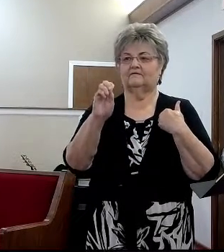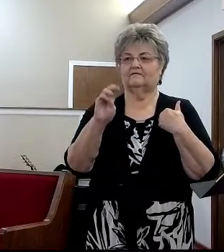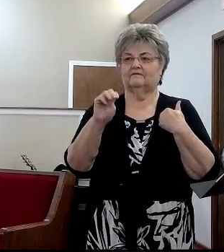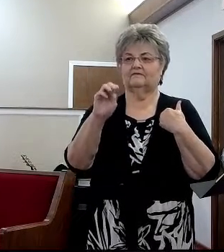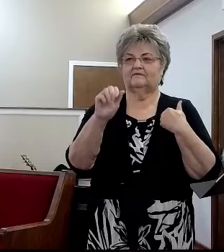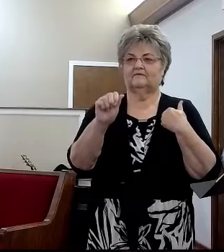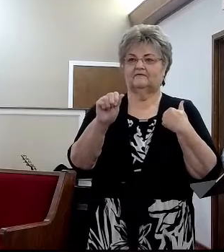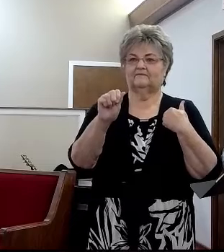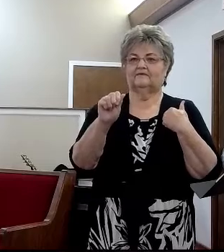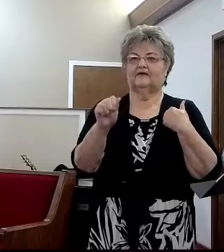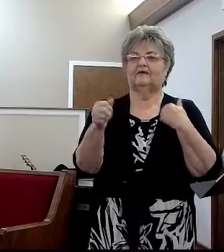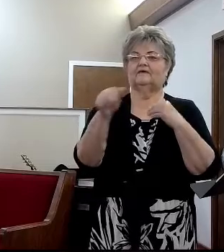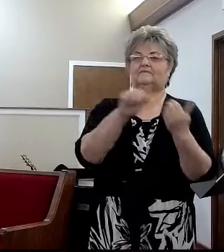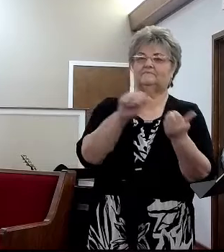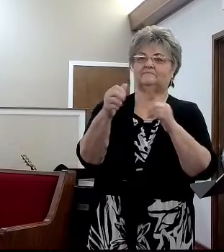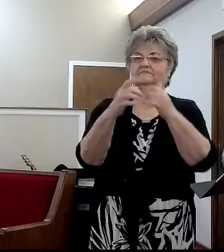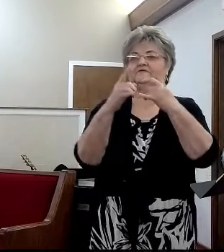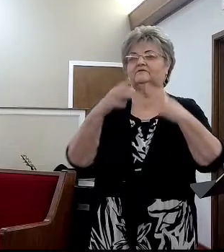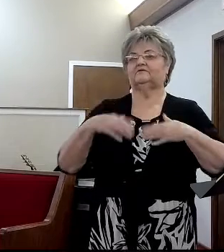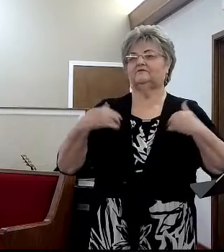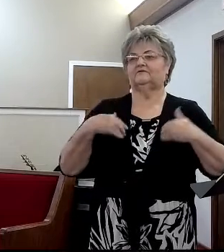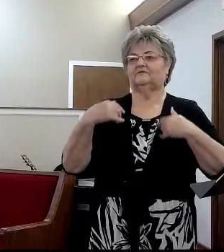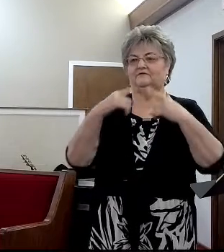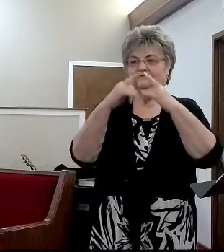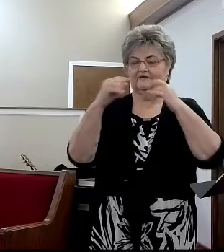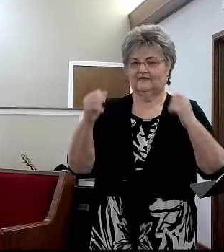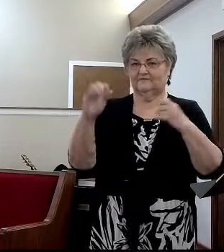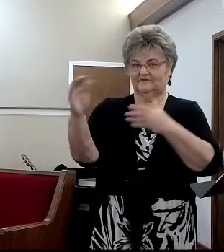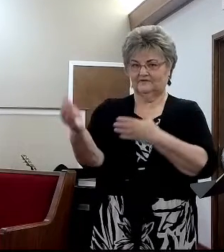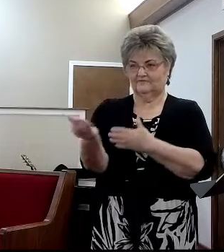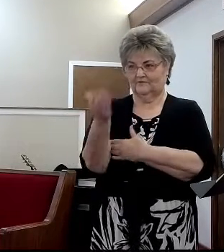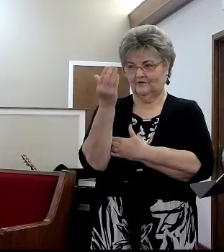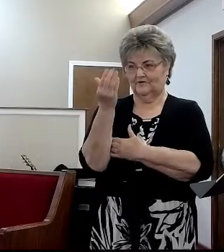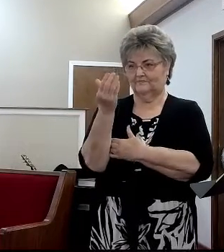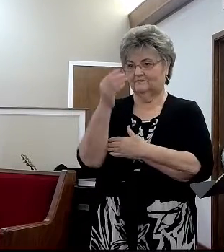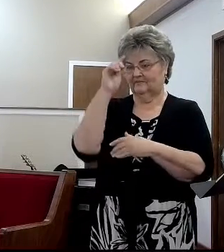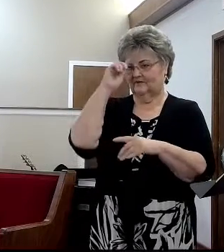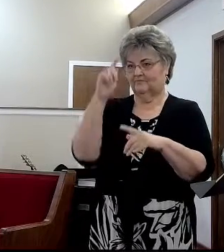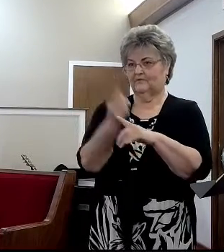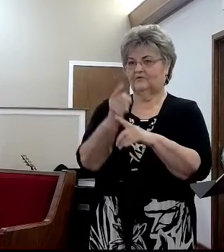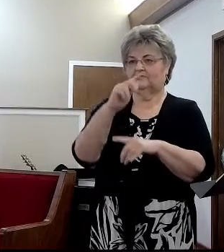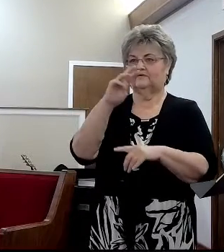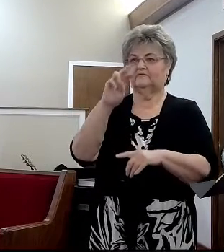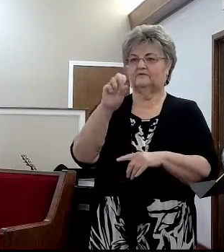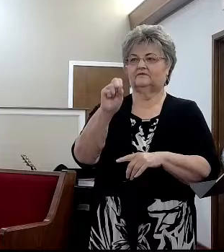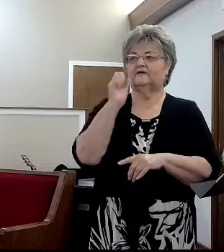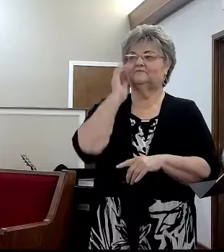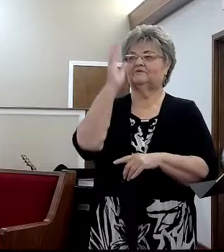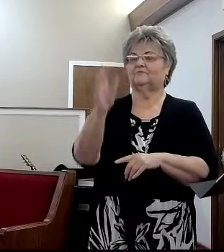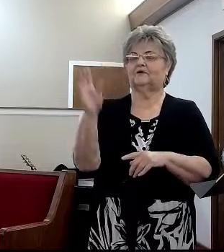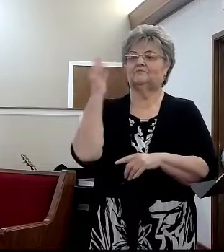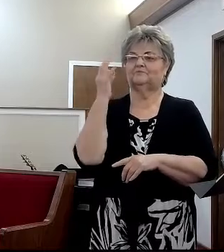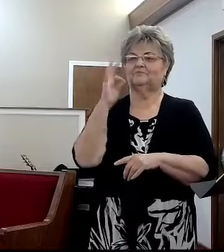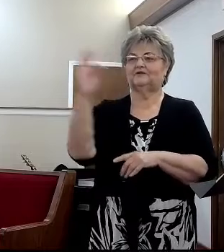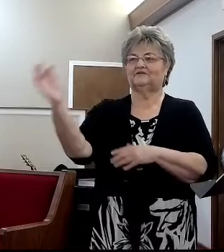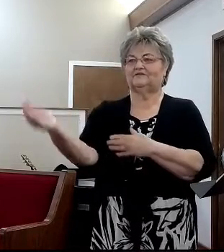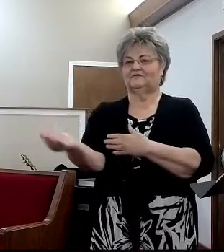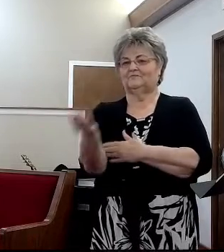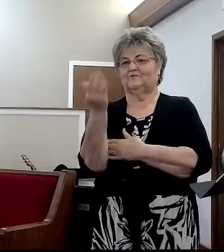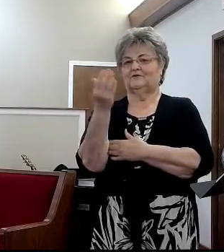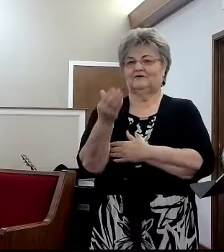are here. And then Brother James Ello, he's going to preach this morning, so we're looking forward to that.